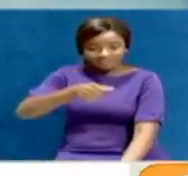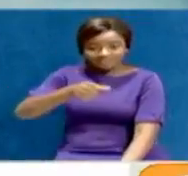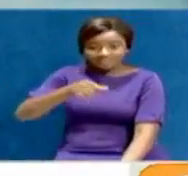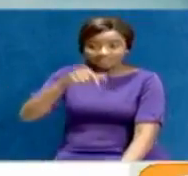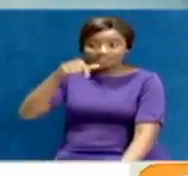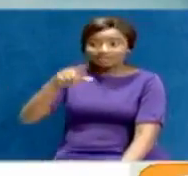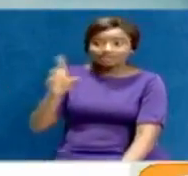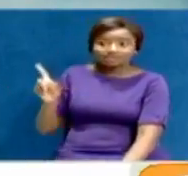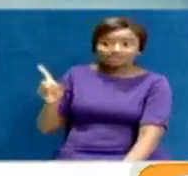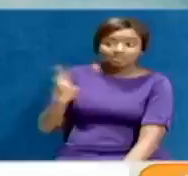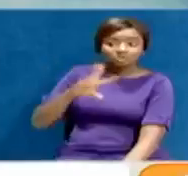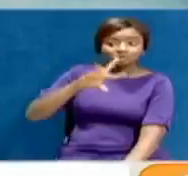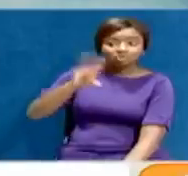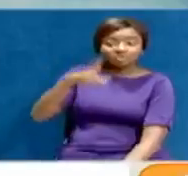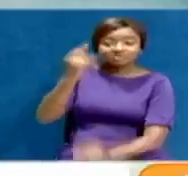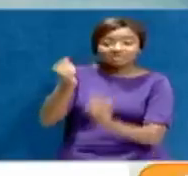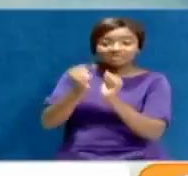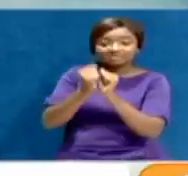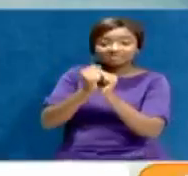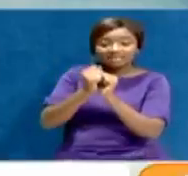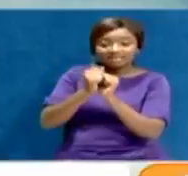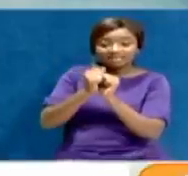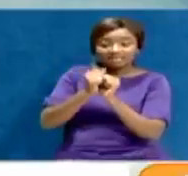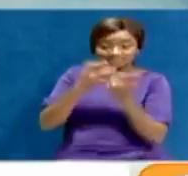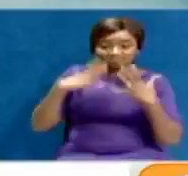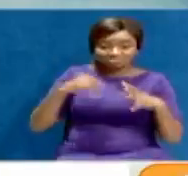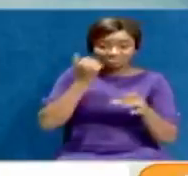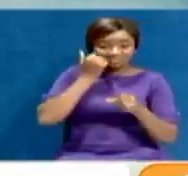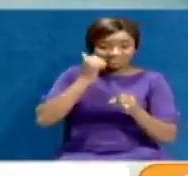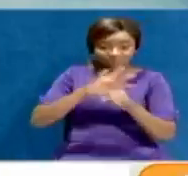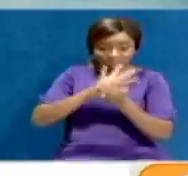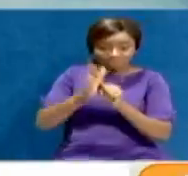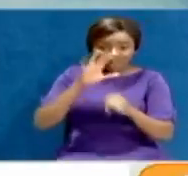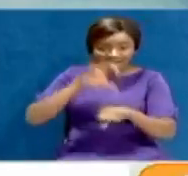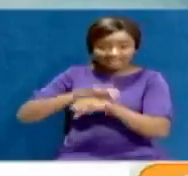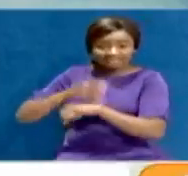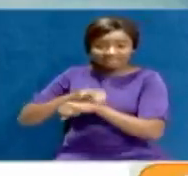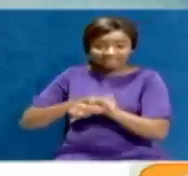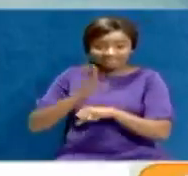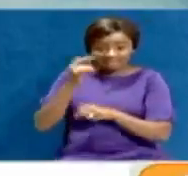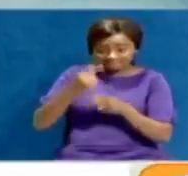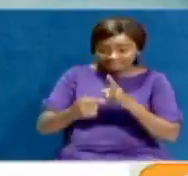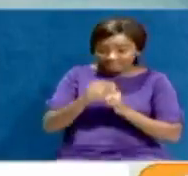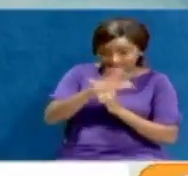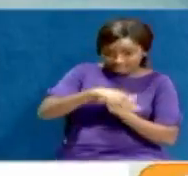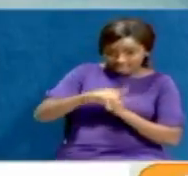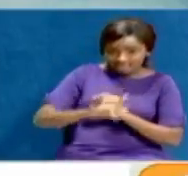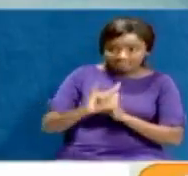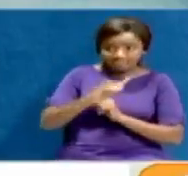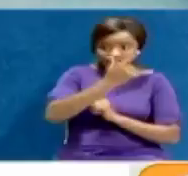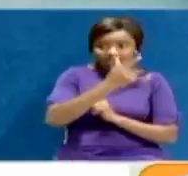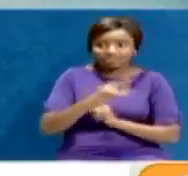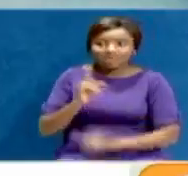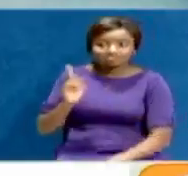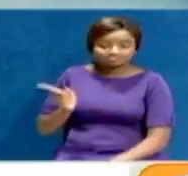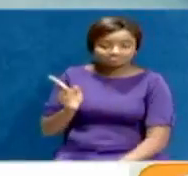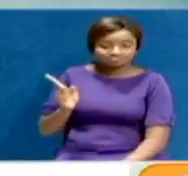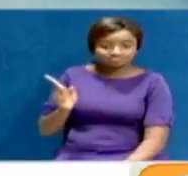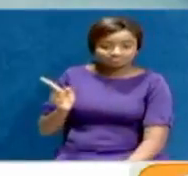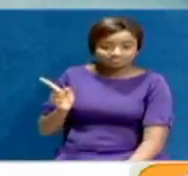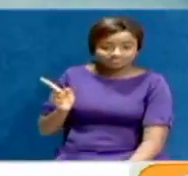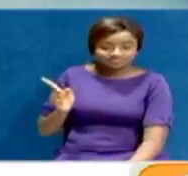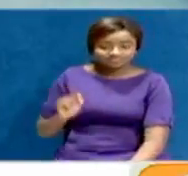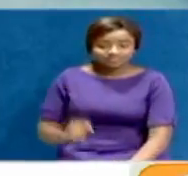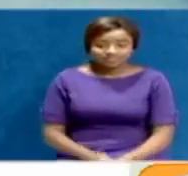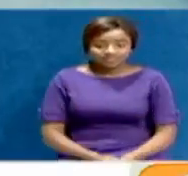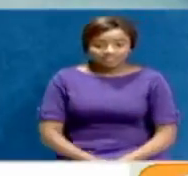recorded 2,010 cases since last year. Since the presidential directive to restrict movement in 5 counties, Laikipia has